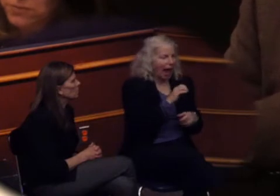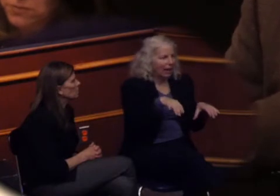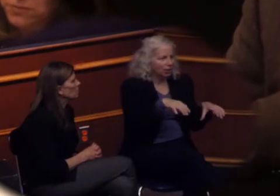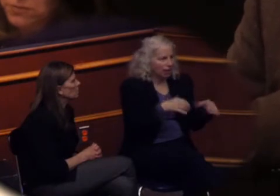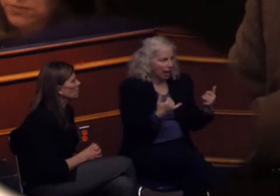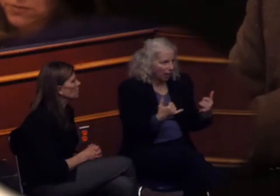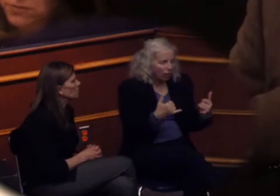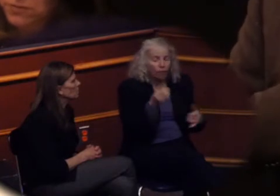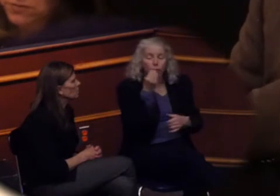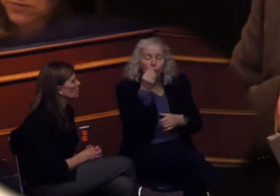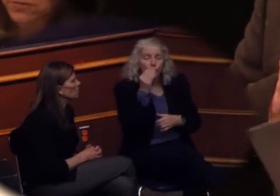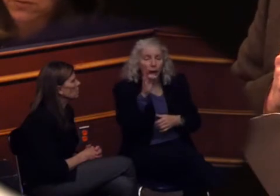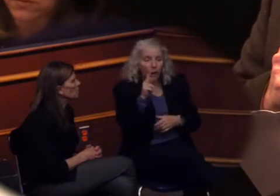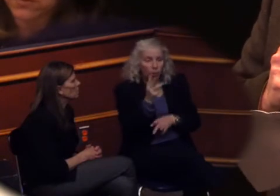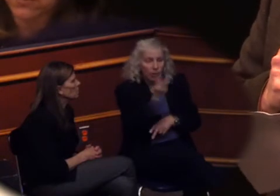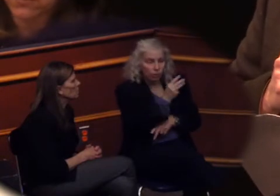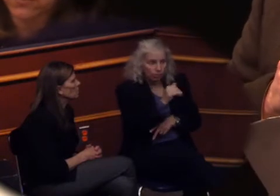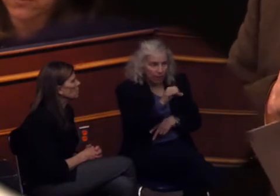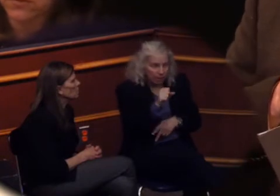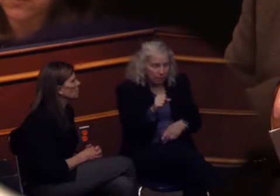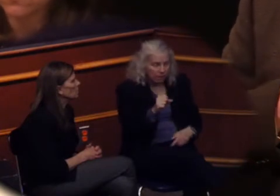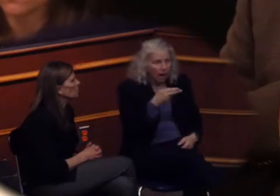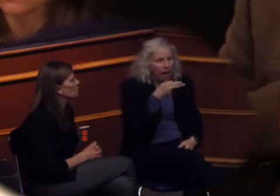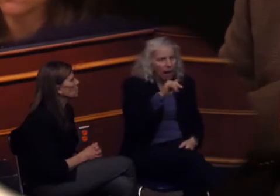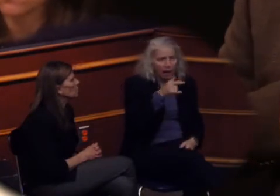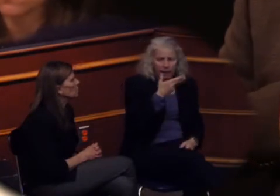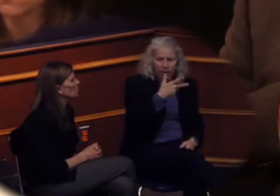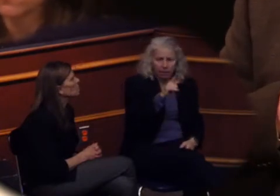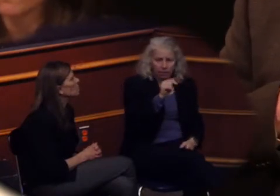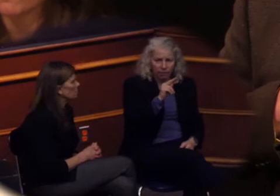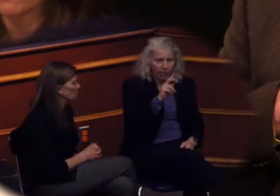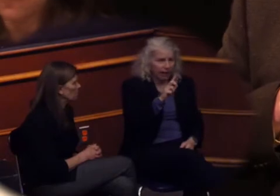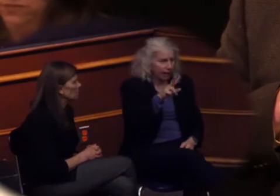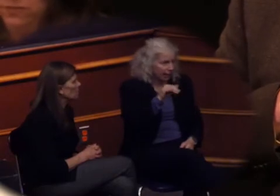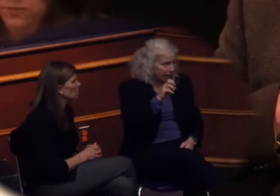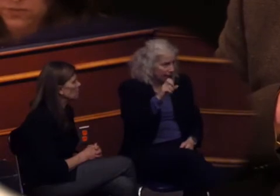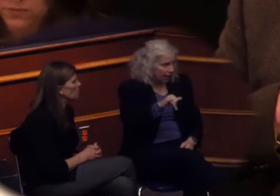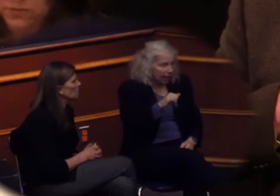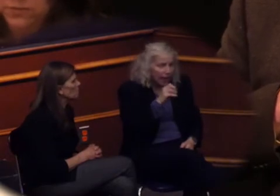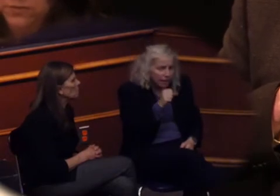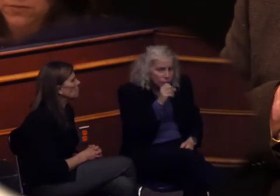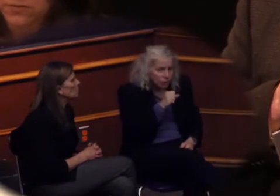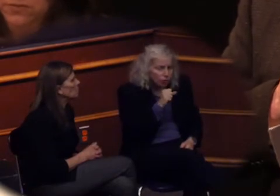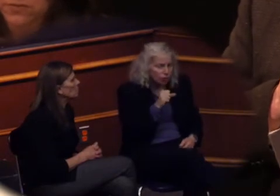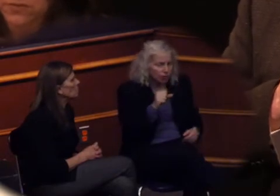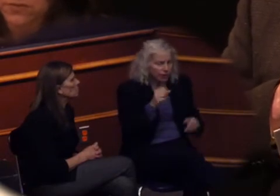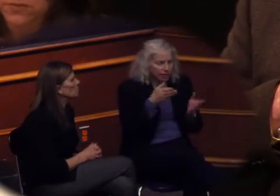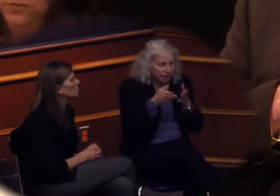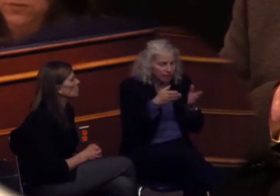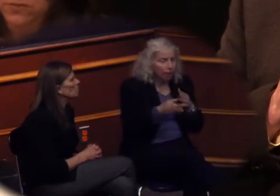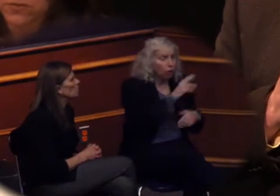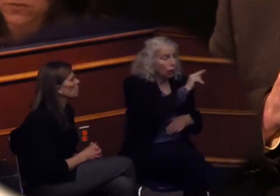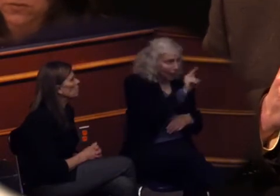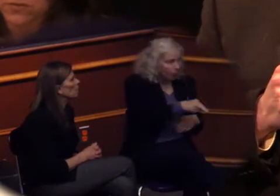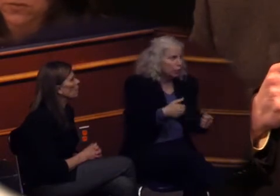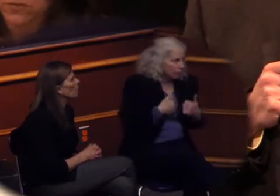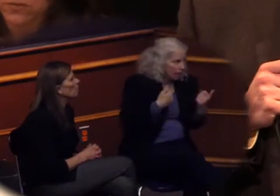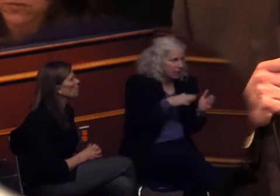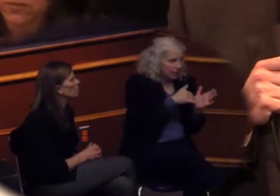Mass, Highland Valley Elder Services, the Northampton Survival Center, Stavros, and the United Way.